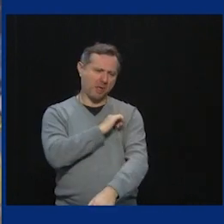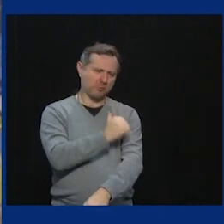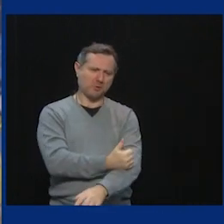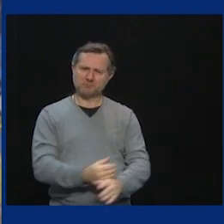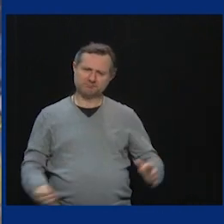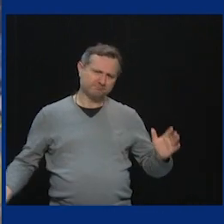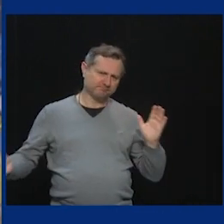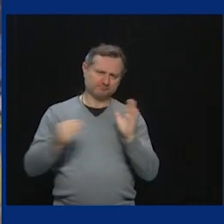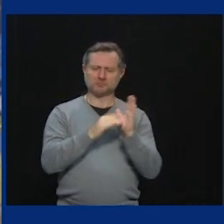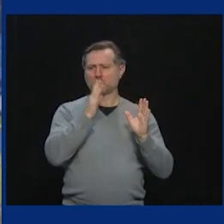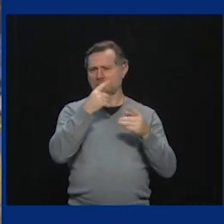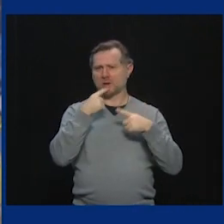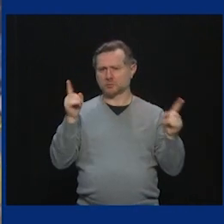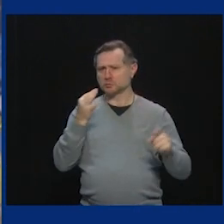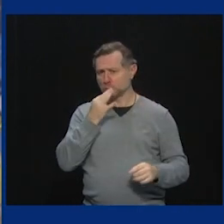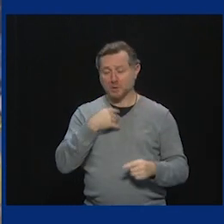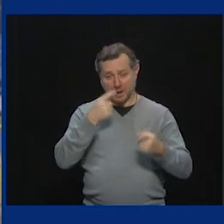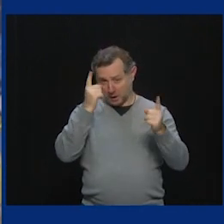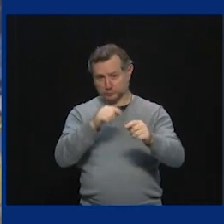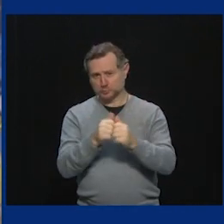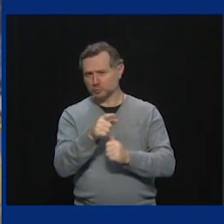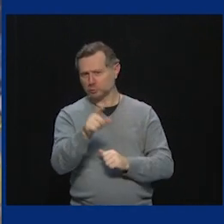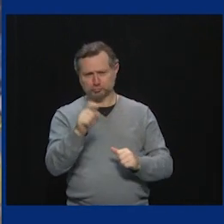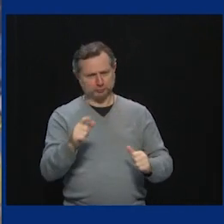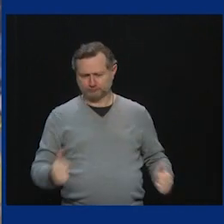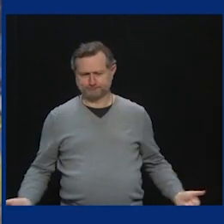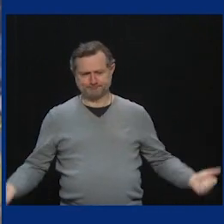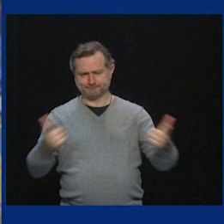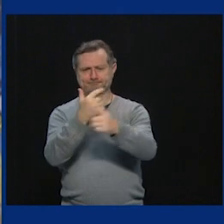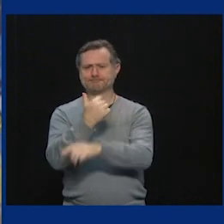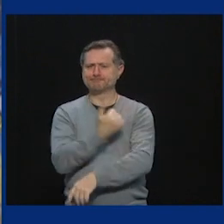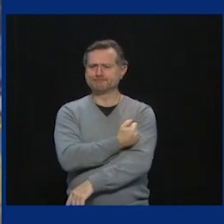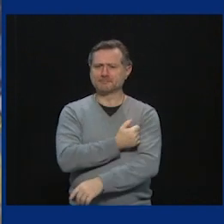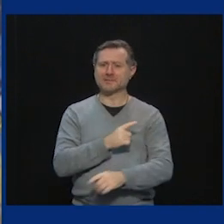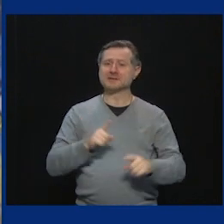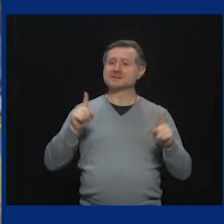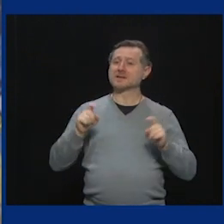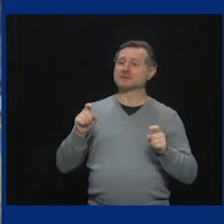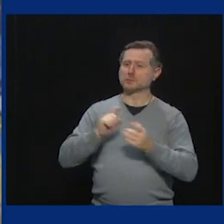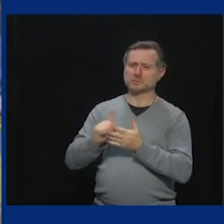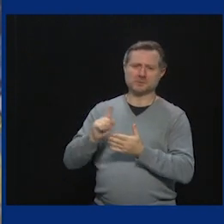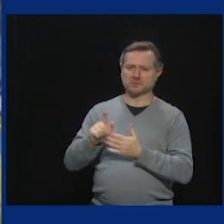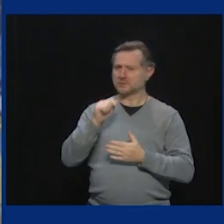shortly. I agree with you. They need to be vaccinated. Testing will not be an option. I